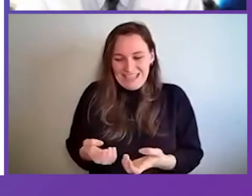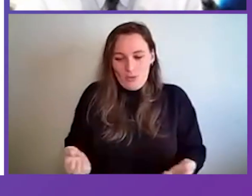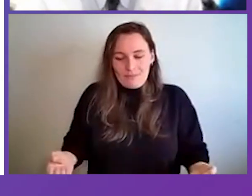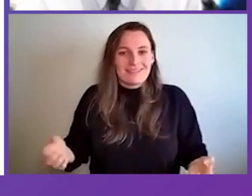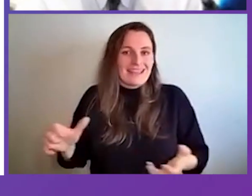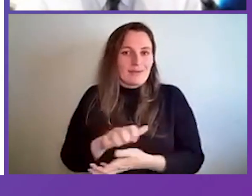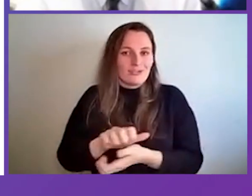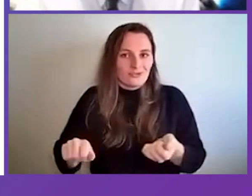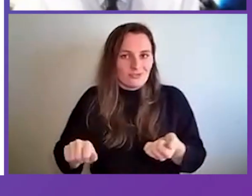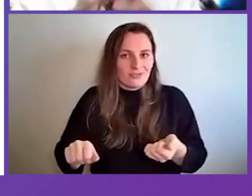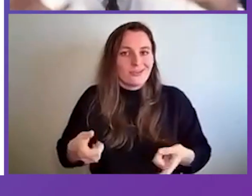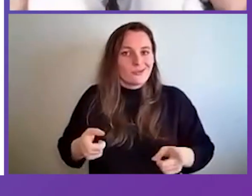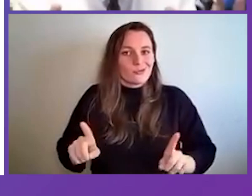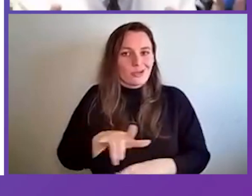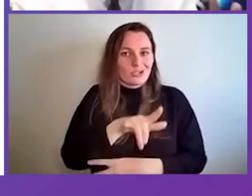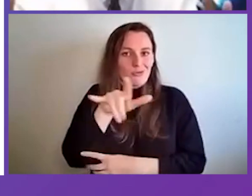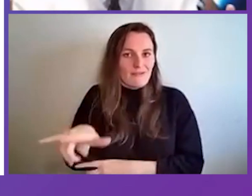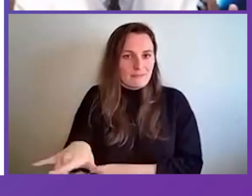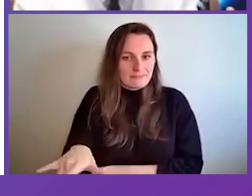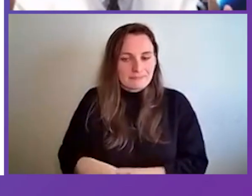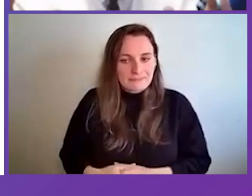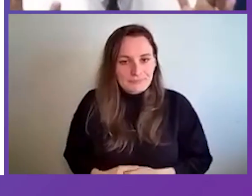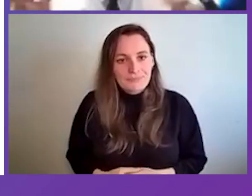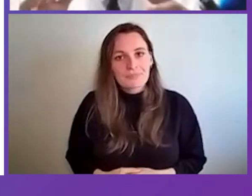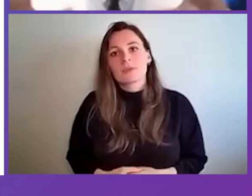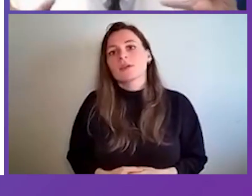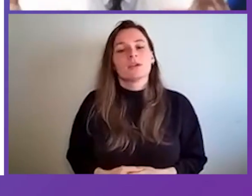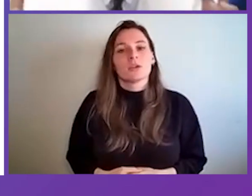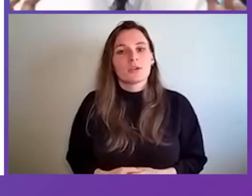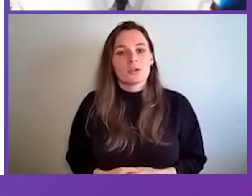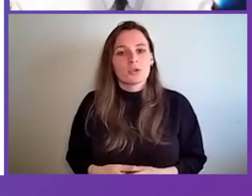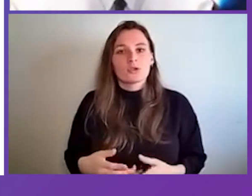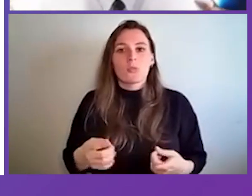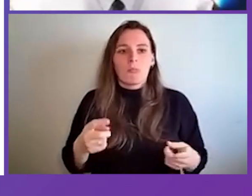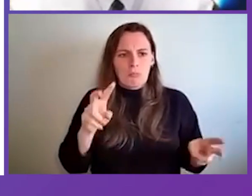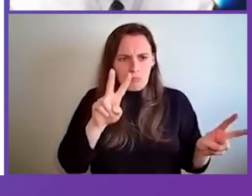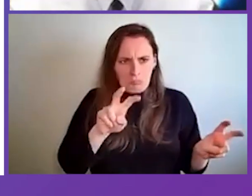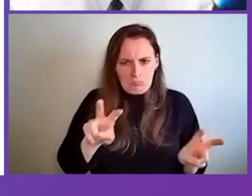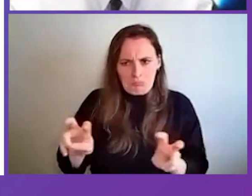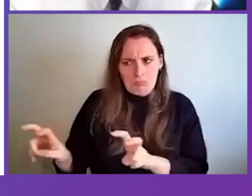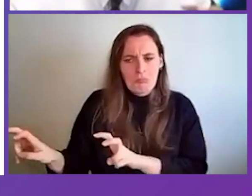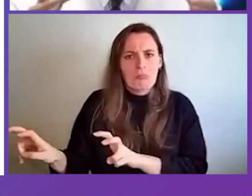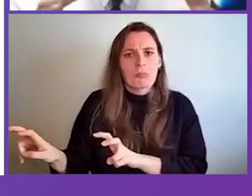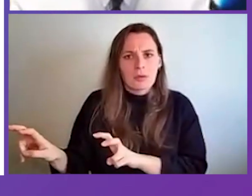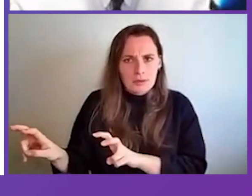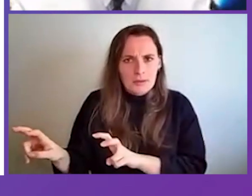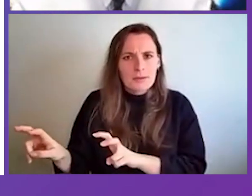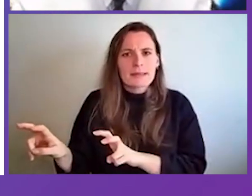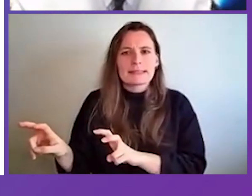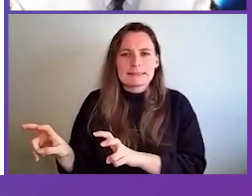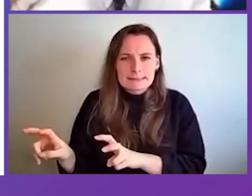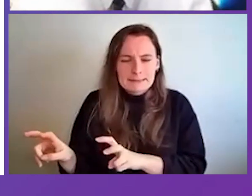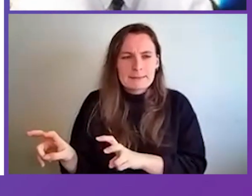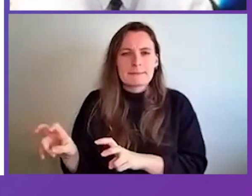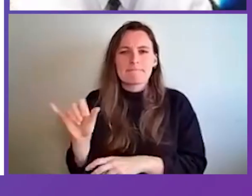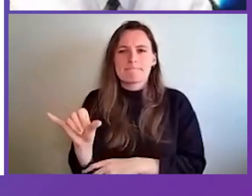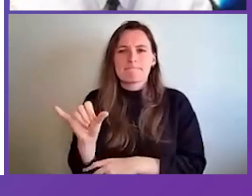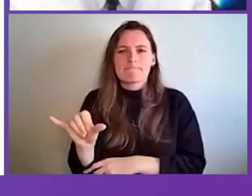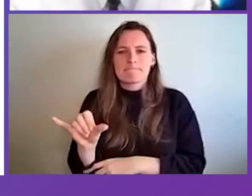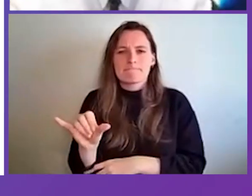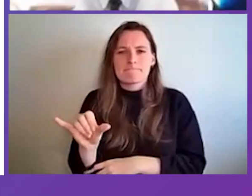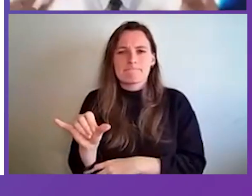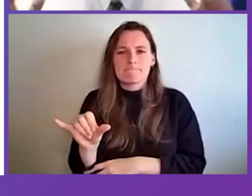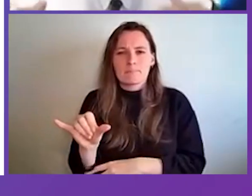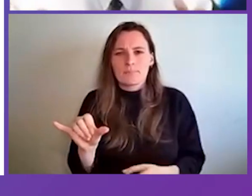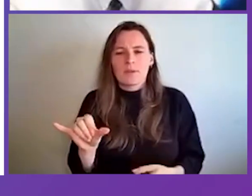I'll just highlight, so from that environmental scan, there were some key takeaway messages that sort of set the stage for what we're going to try